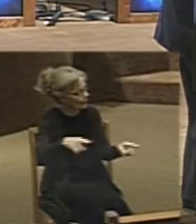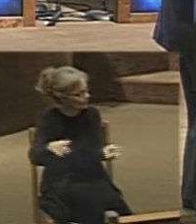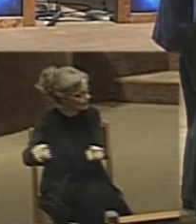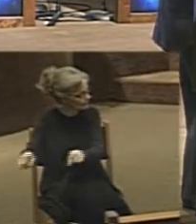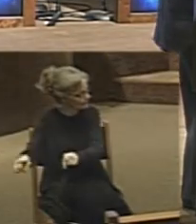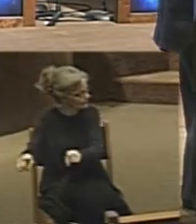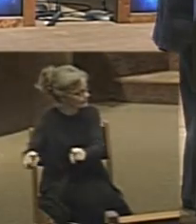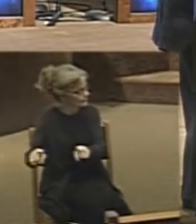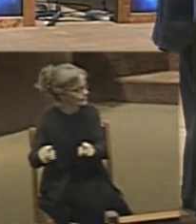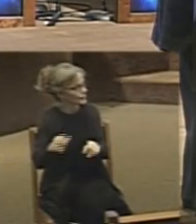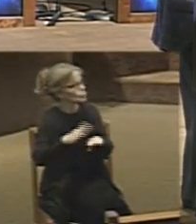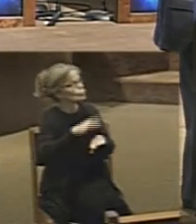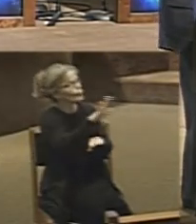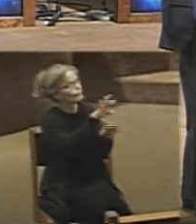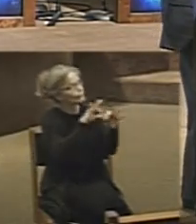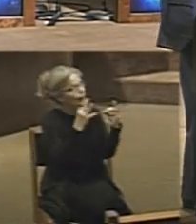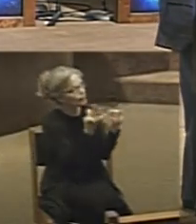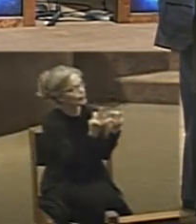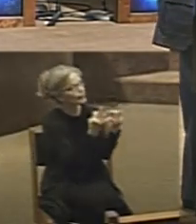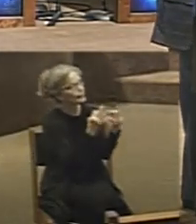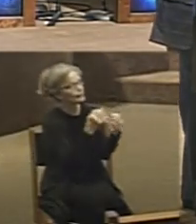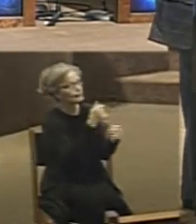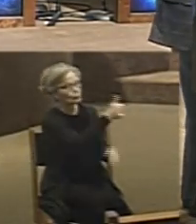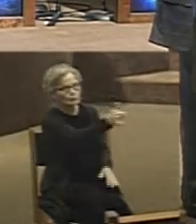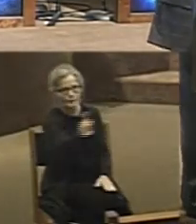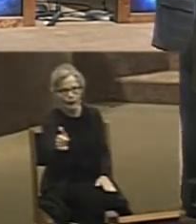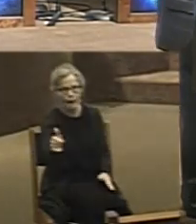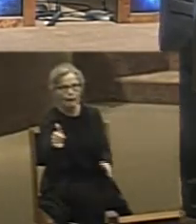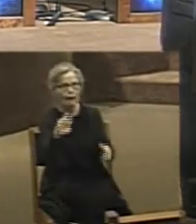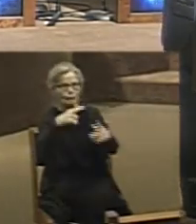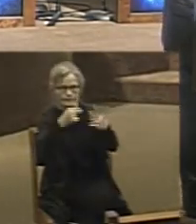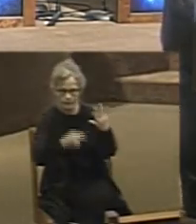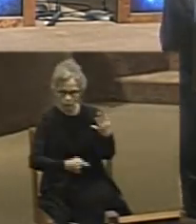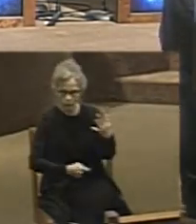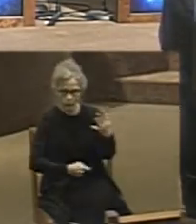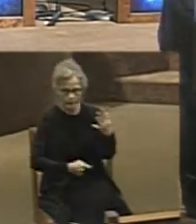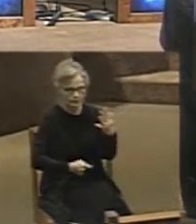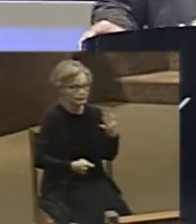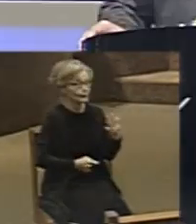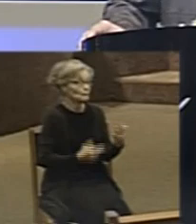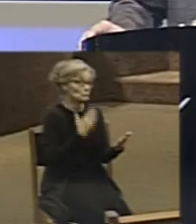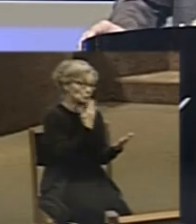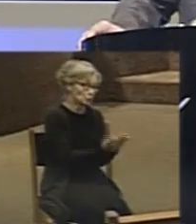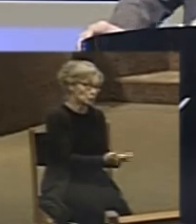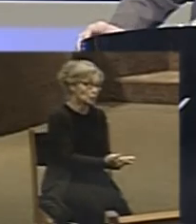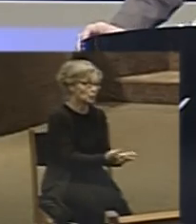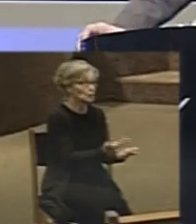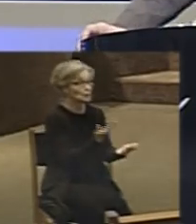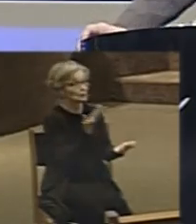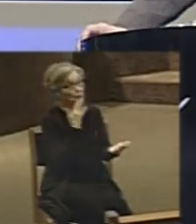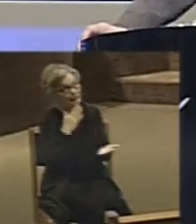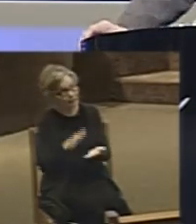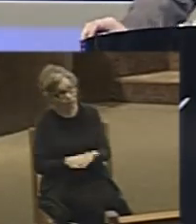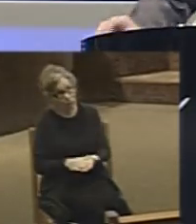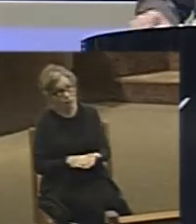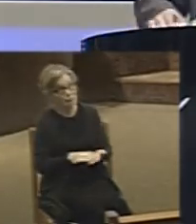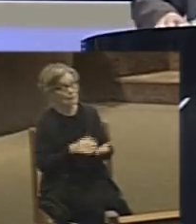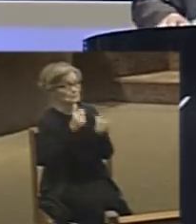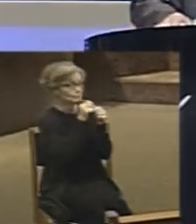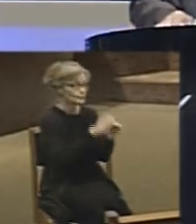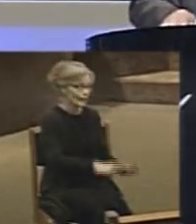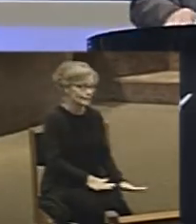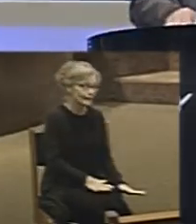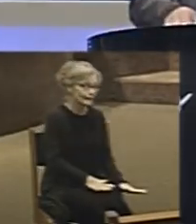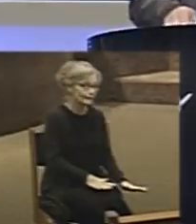on our families collectively, whether they have been for good or evil, both